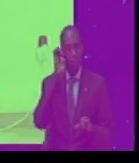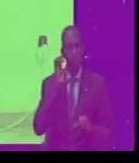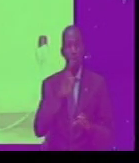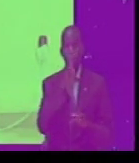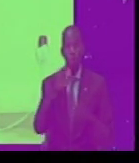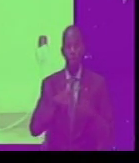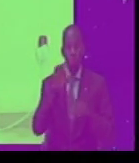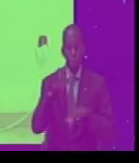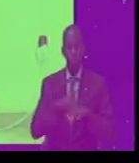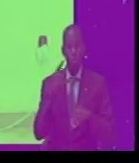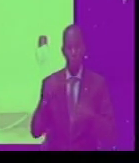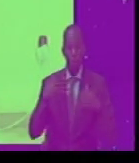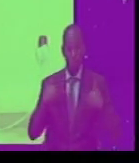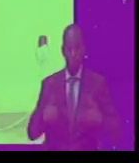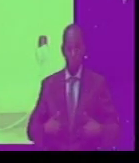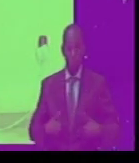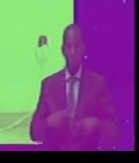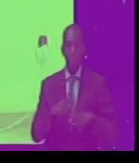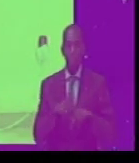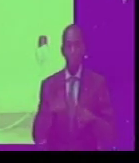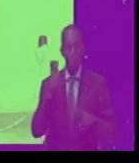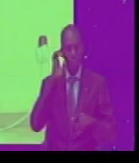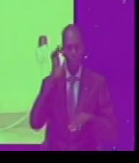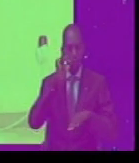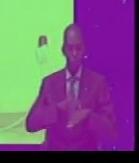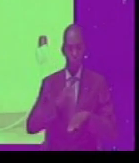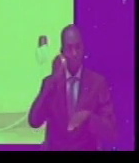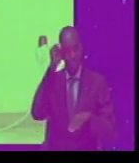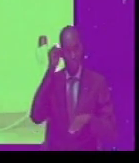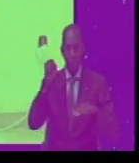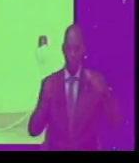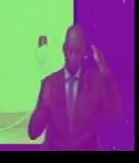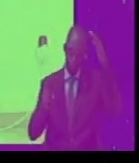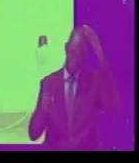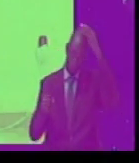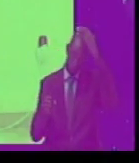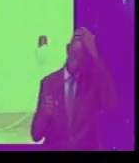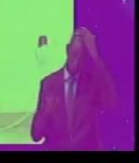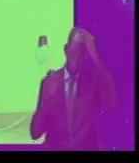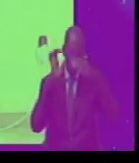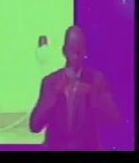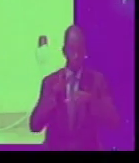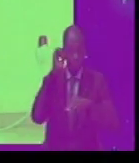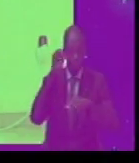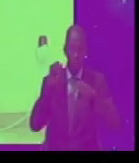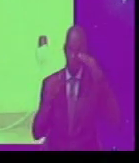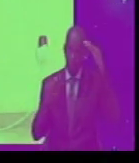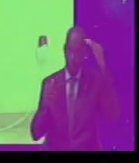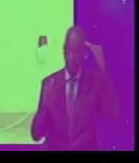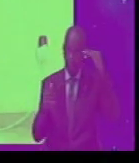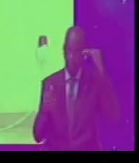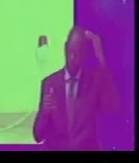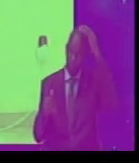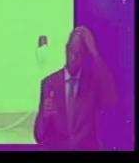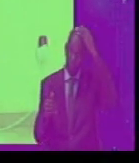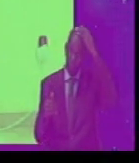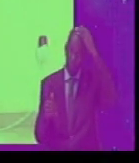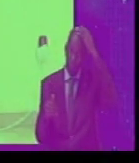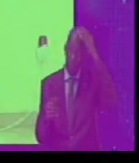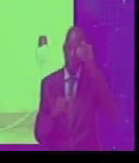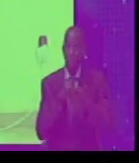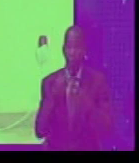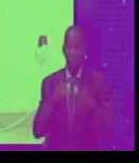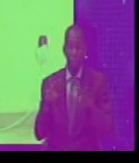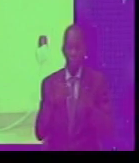problem whatsoever, what I did, I used to touch my tummy before, but I said, no, it will start from my head. So